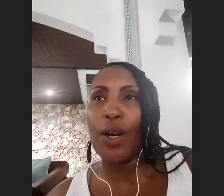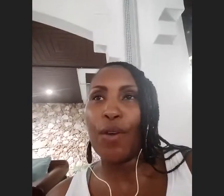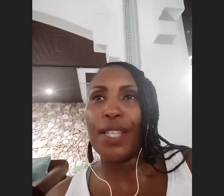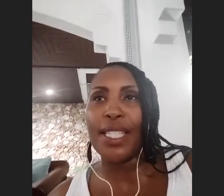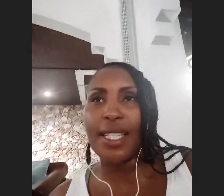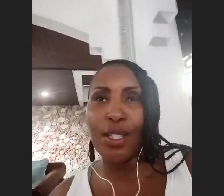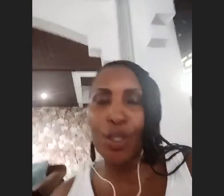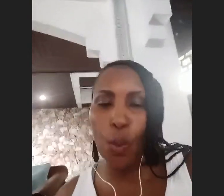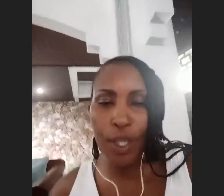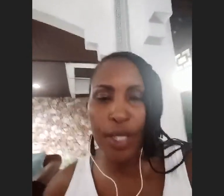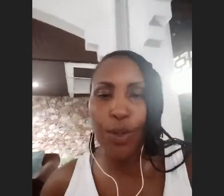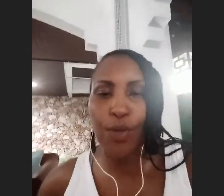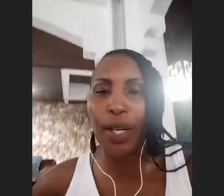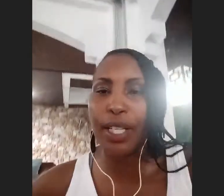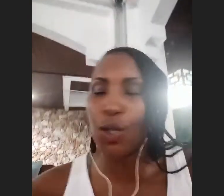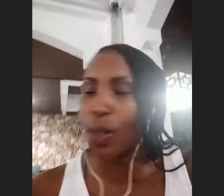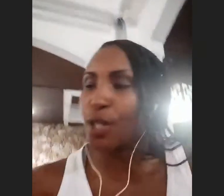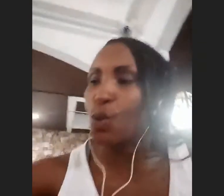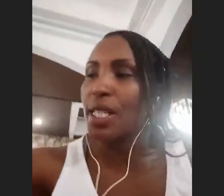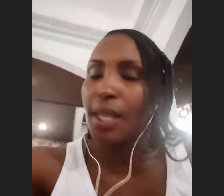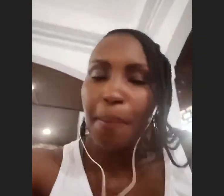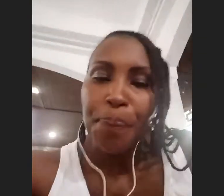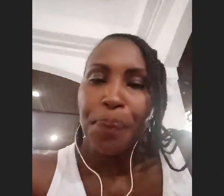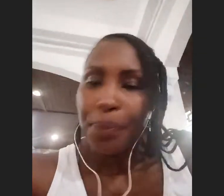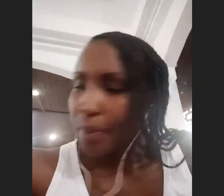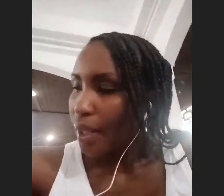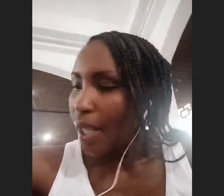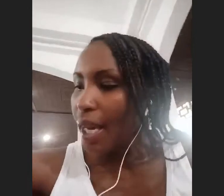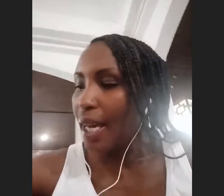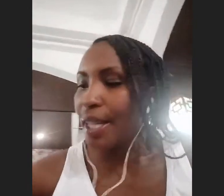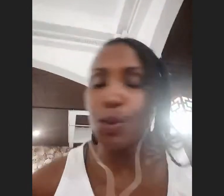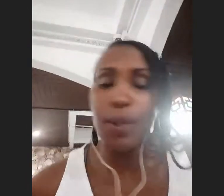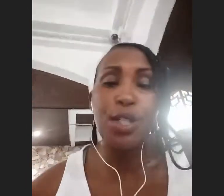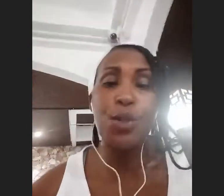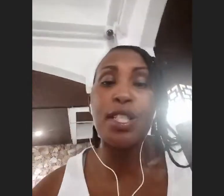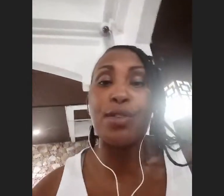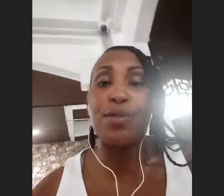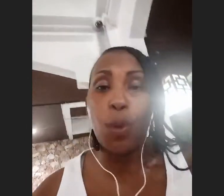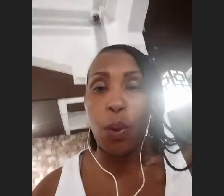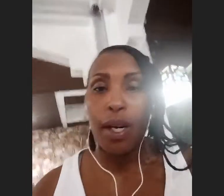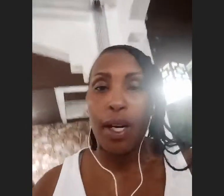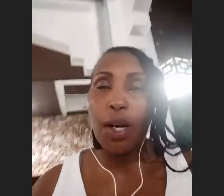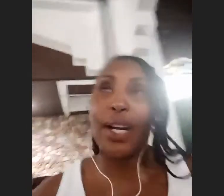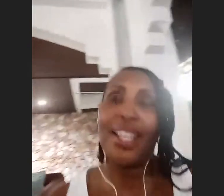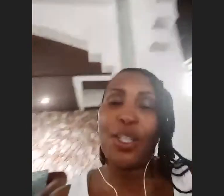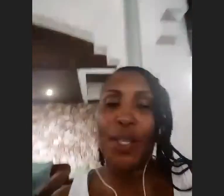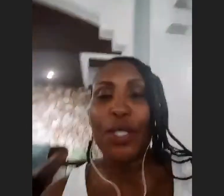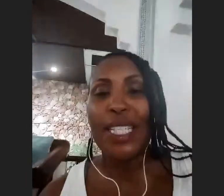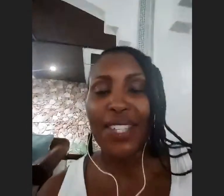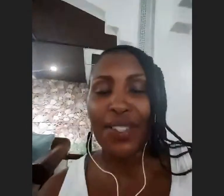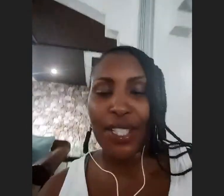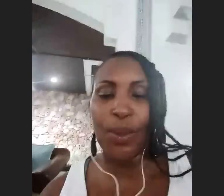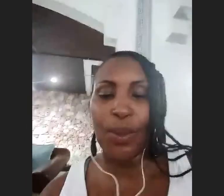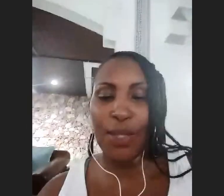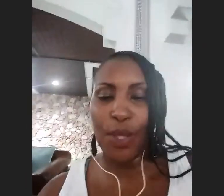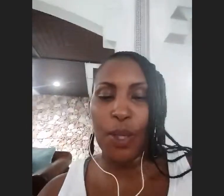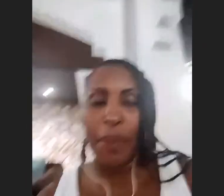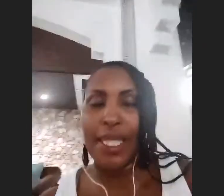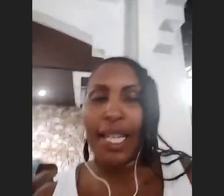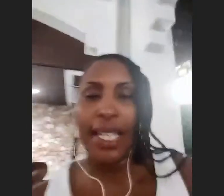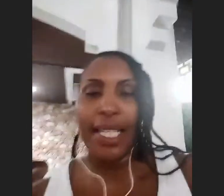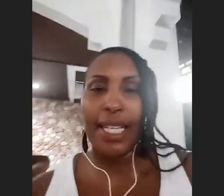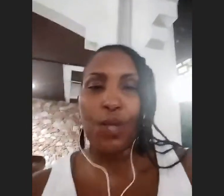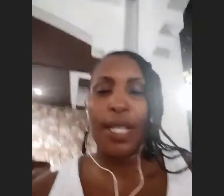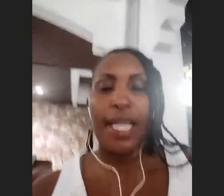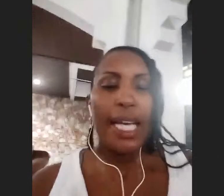one of the skills to watch out for in 2020, in 2024, or rather 2023. So that is what we'll